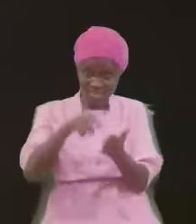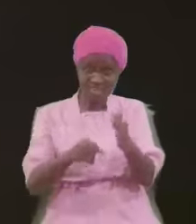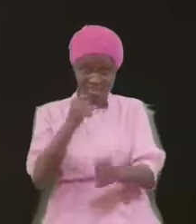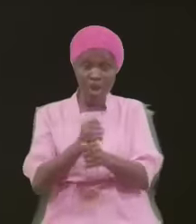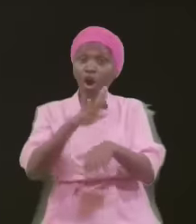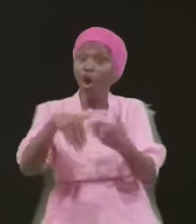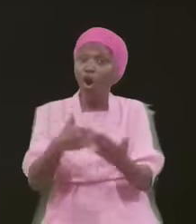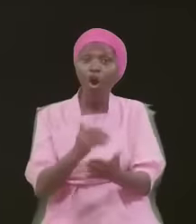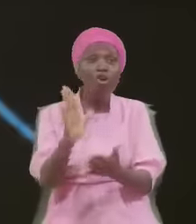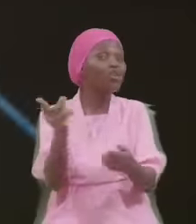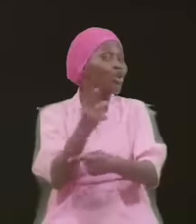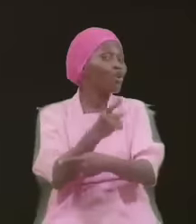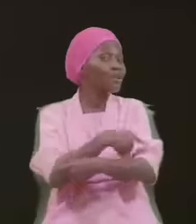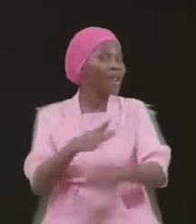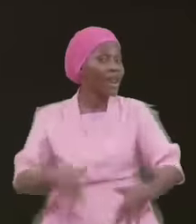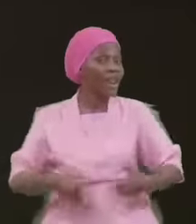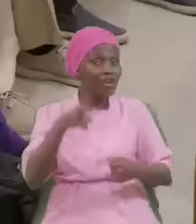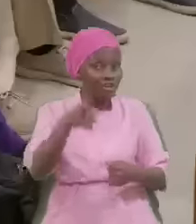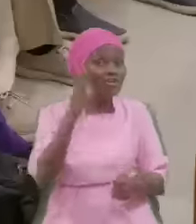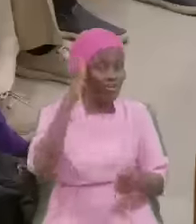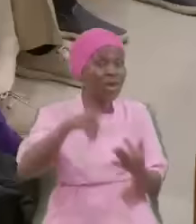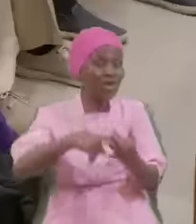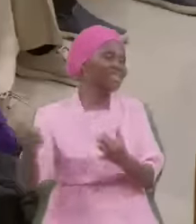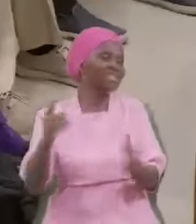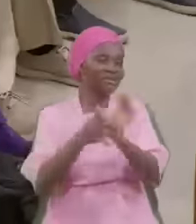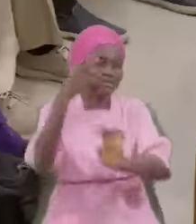rest of your life, you will escape danger.